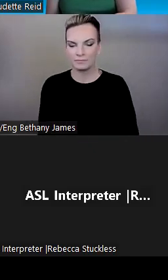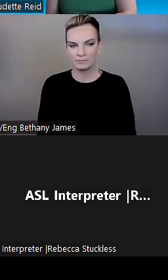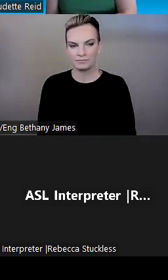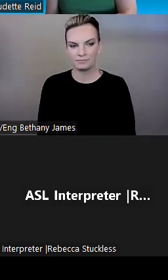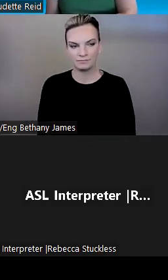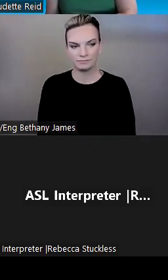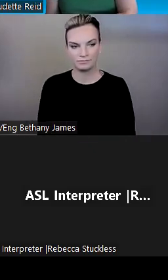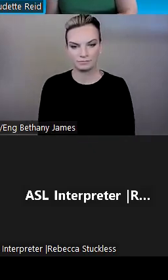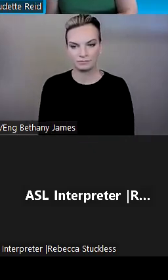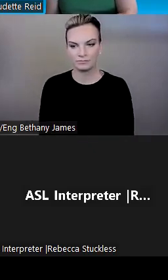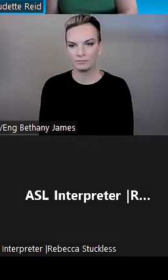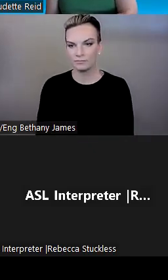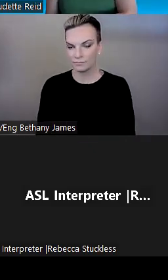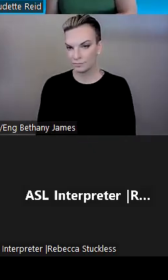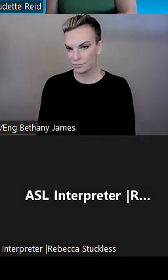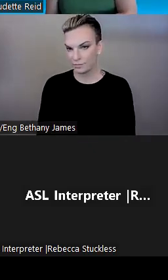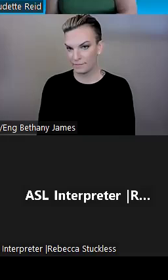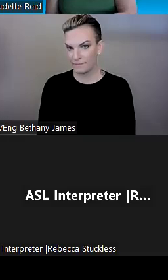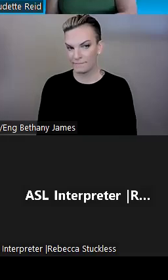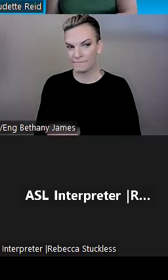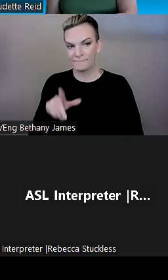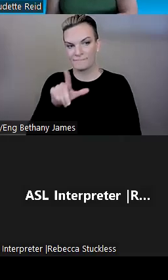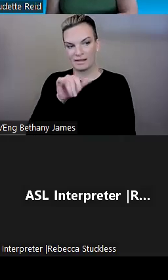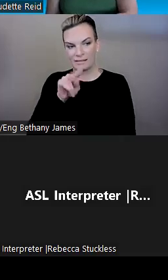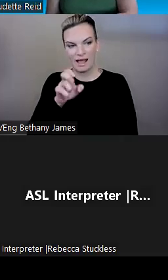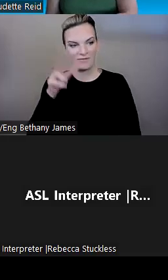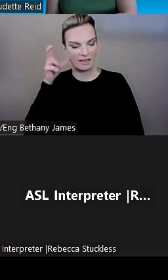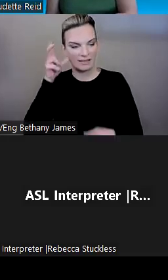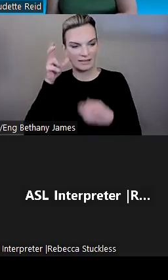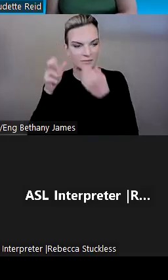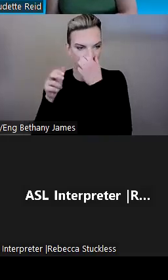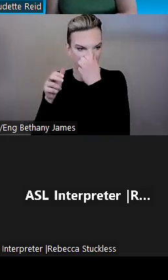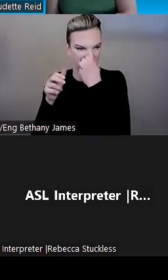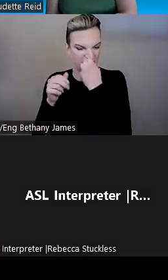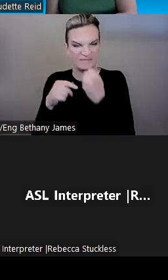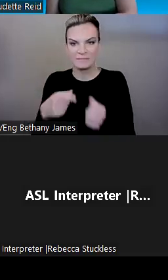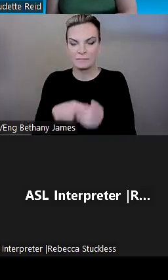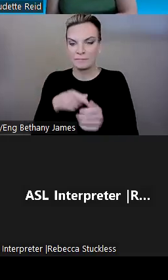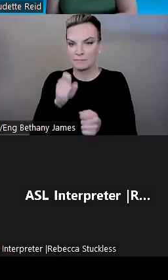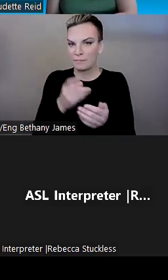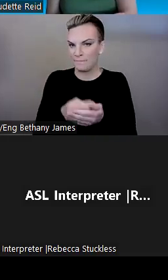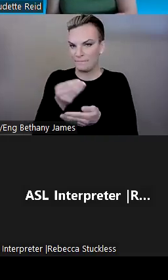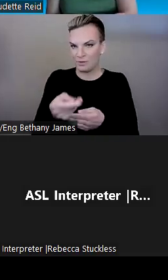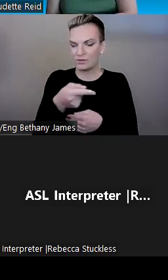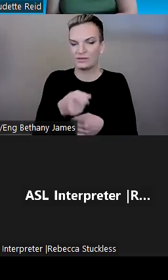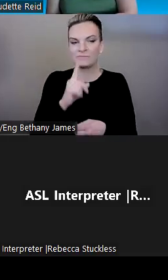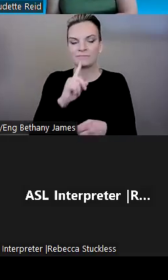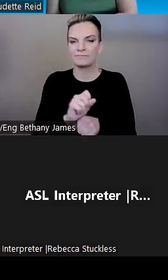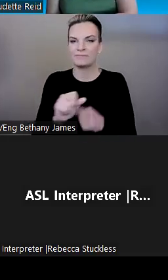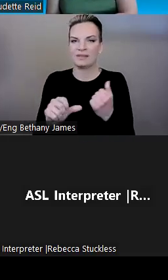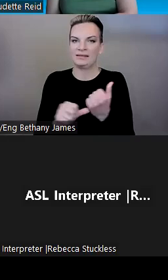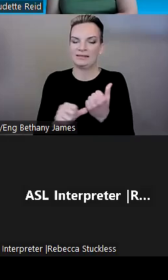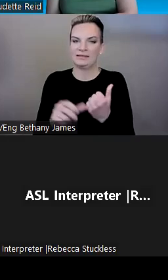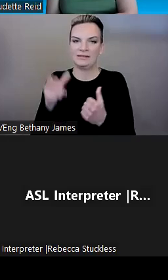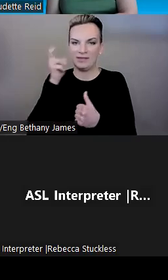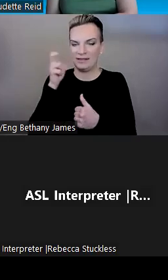Now, Live Listen requires some extra purchase, and this is an assistive listening feature that